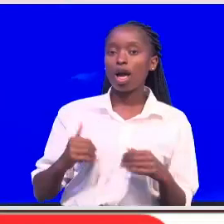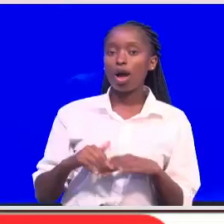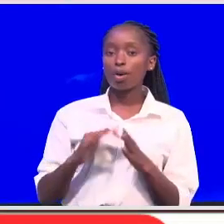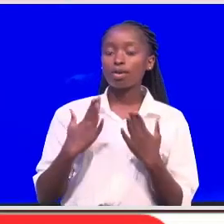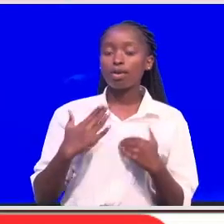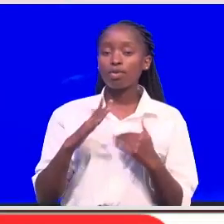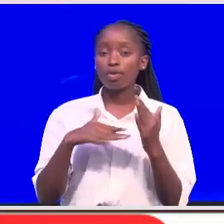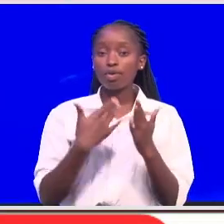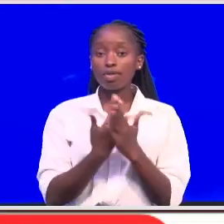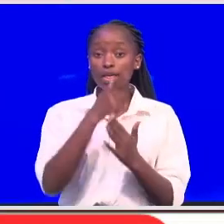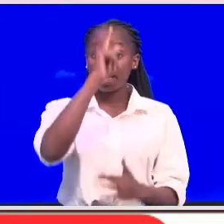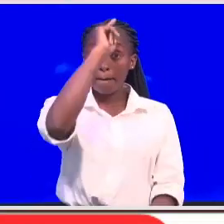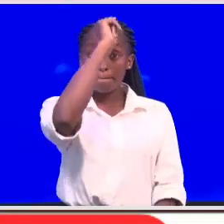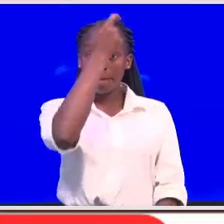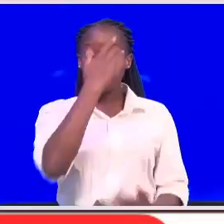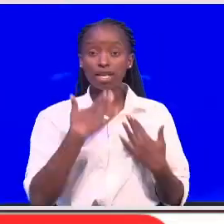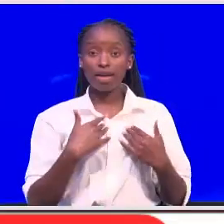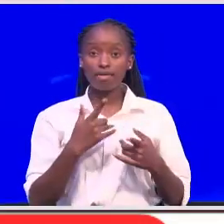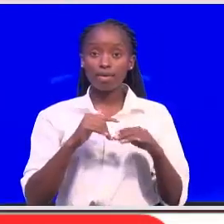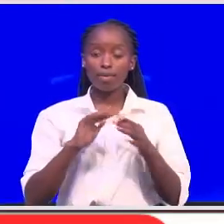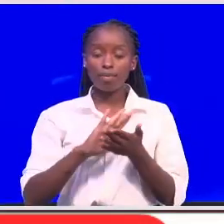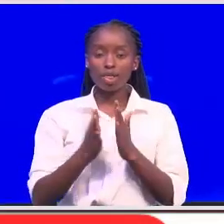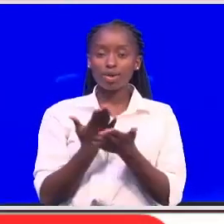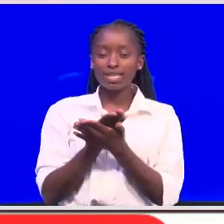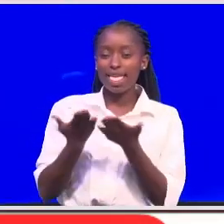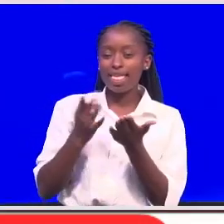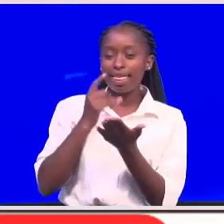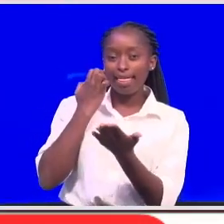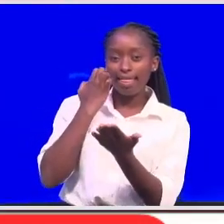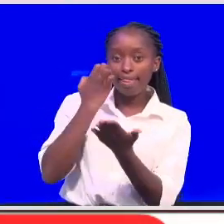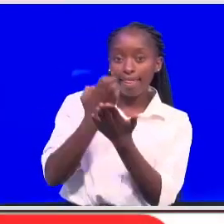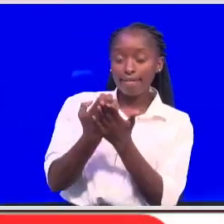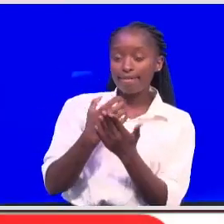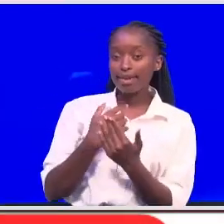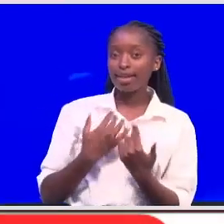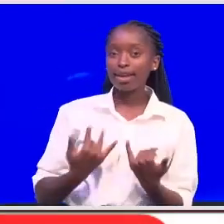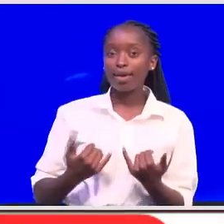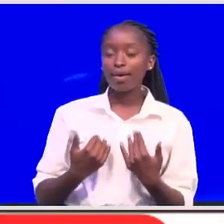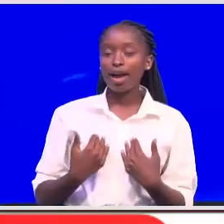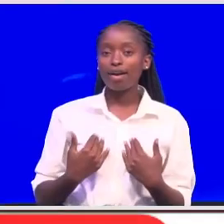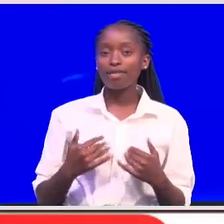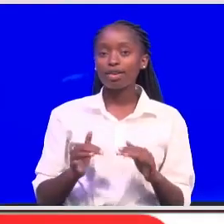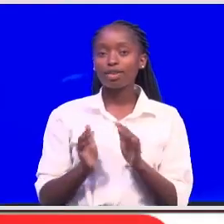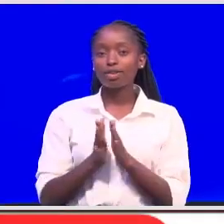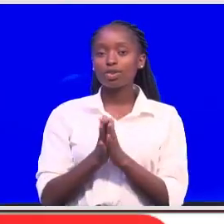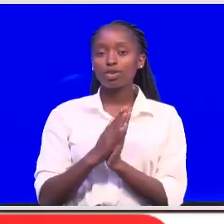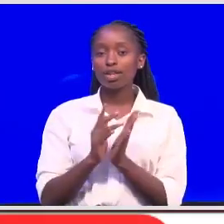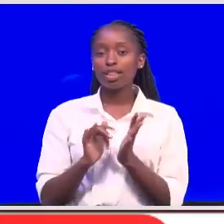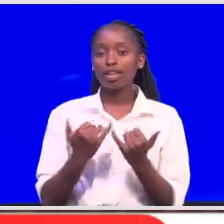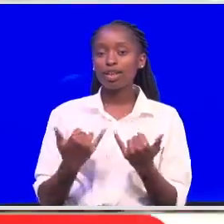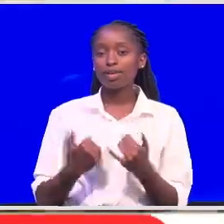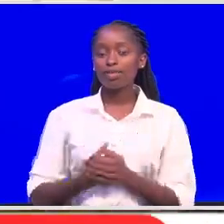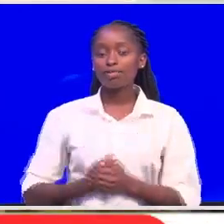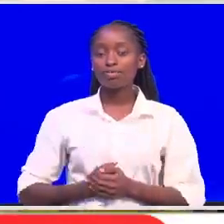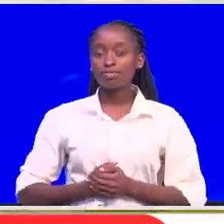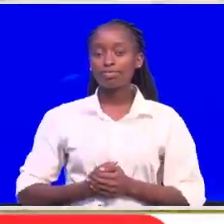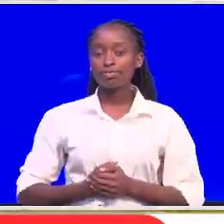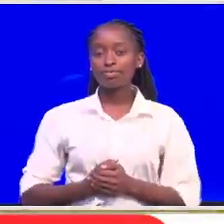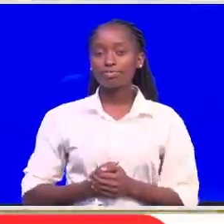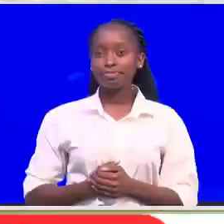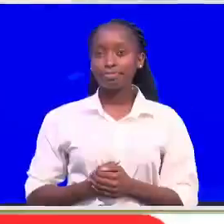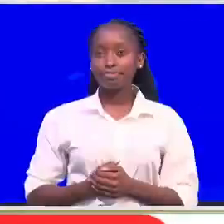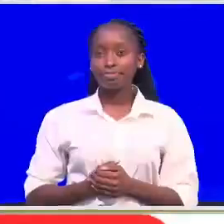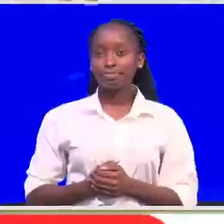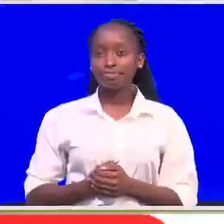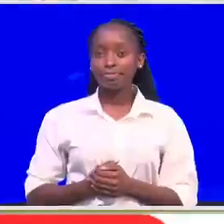of judicial corruption without any evidence. Stanley Nyaringita kicks us off tonight. In his